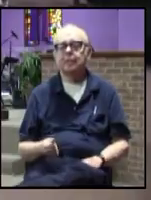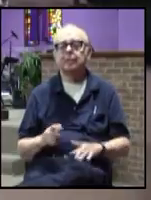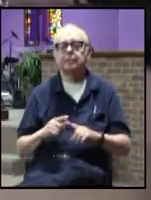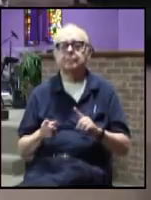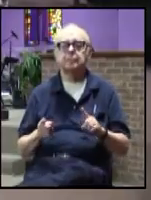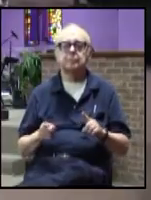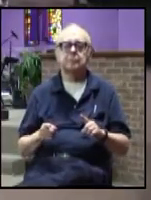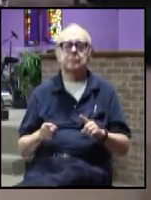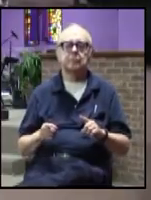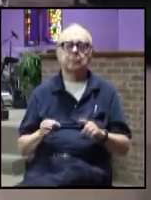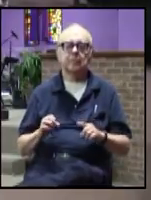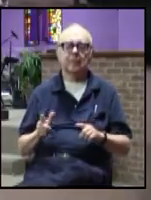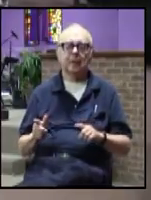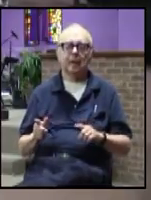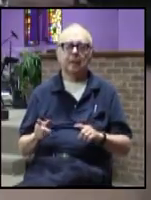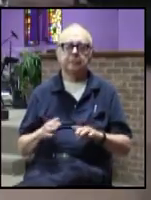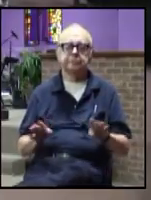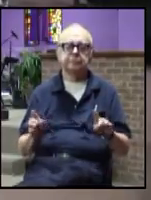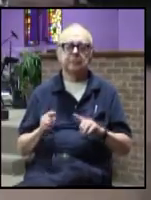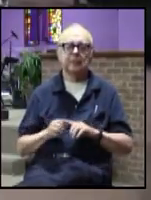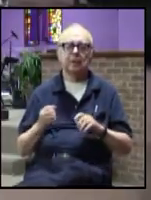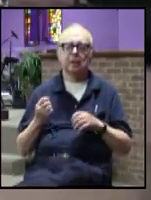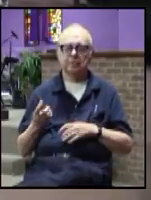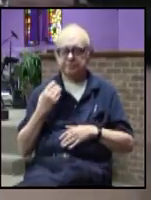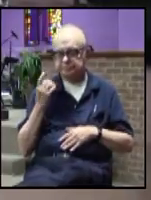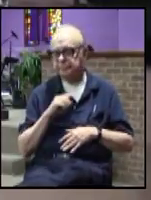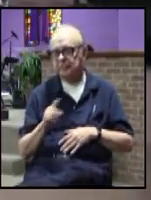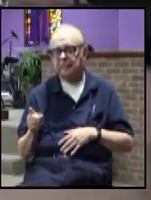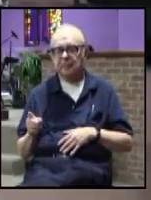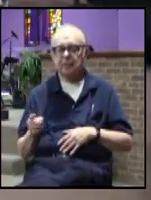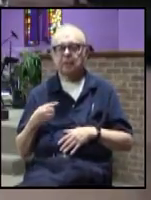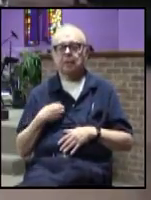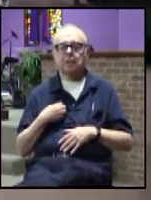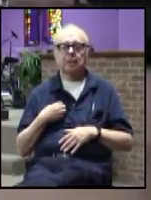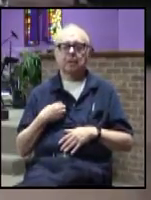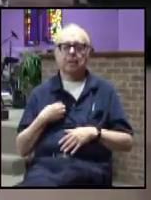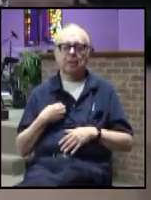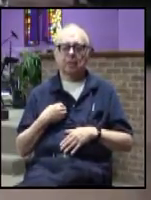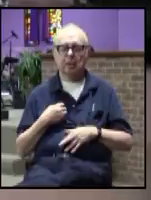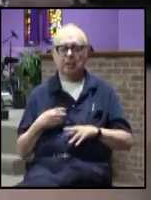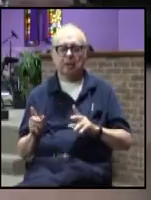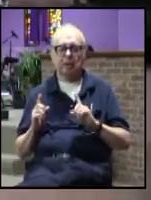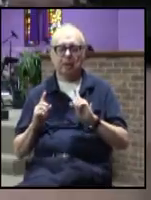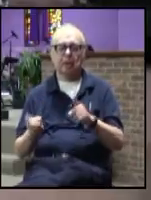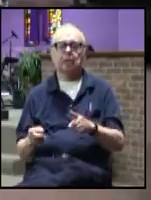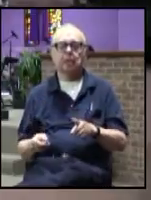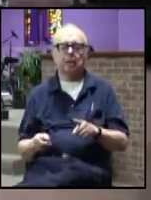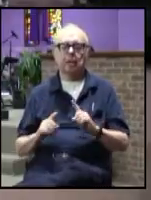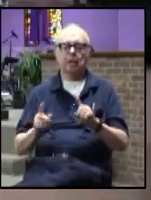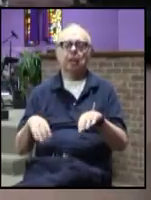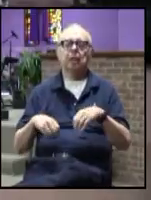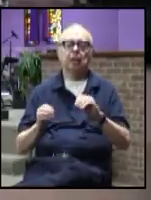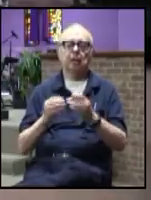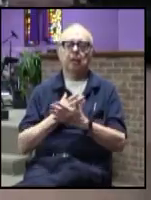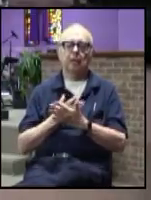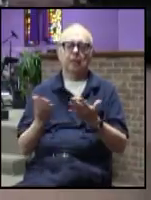No, but malls that don't open until 10 o'clock. I don't know about y'all, but I am up and ready to go. And if I'm going to go shopping for something, I know